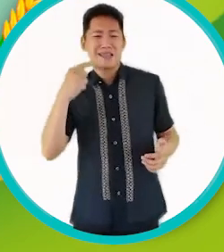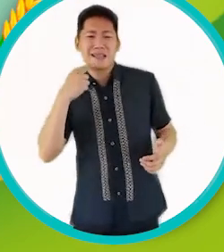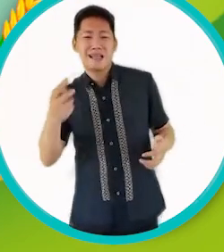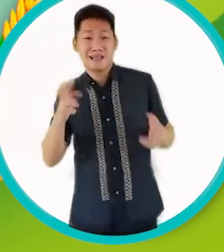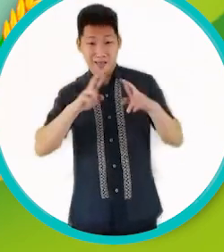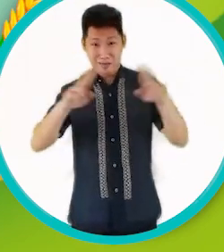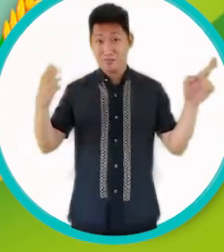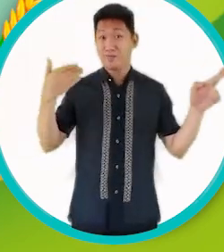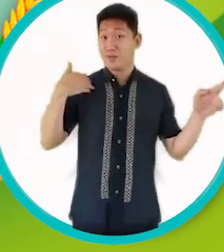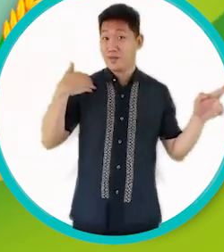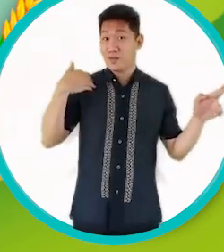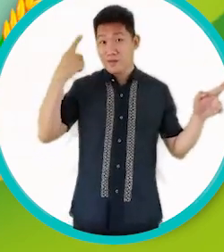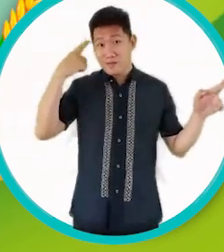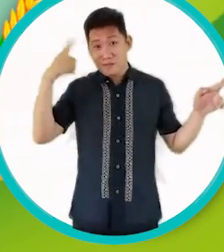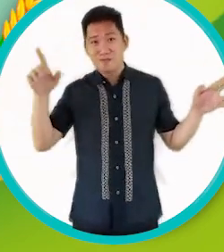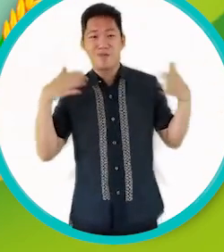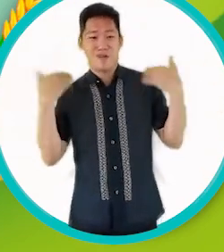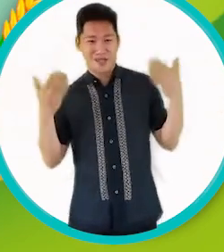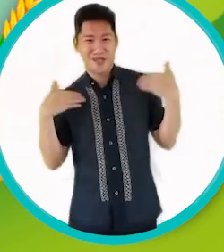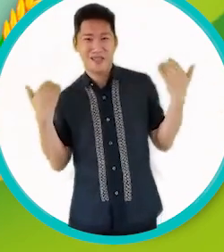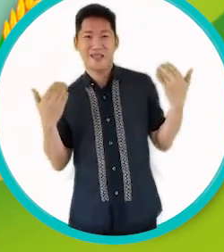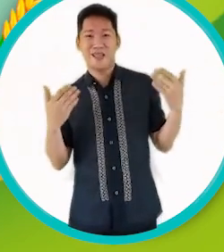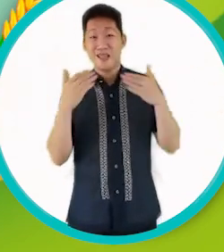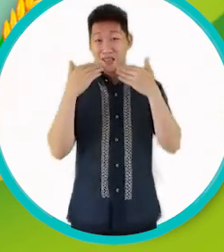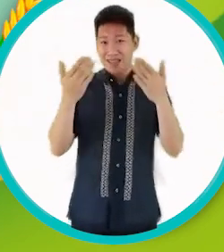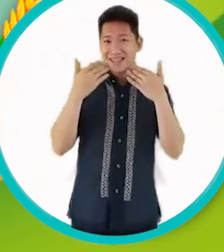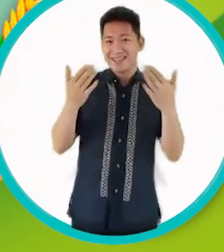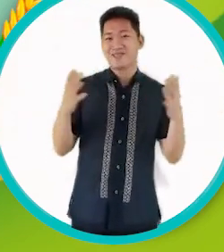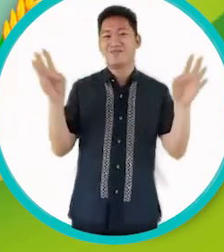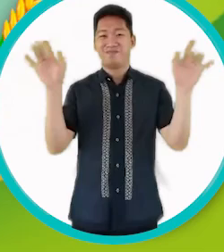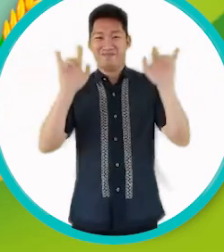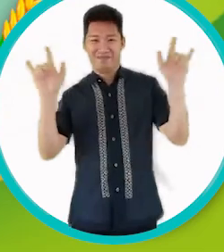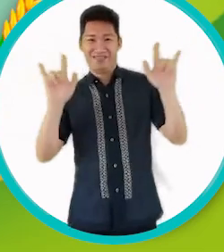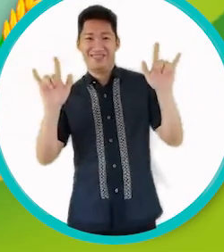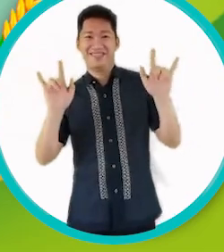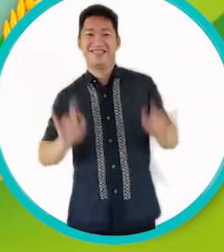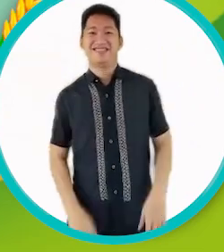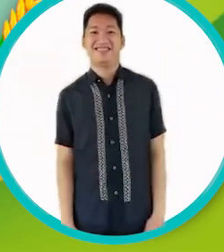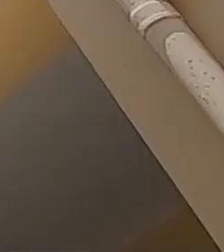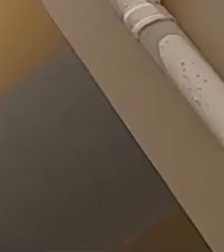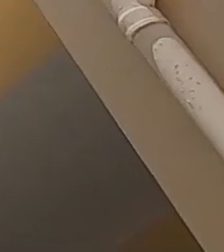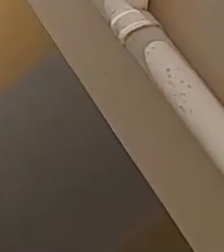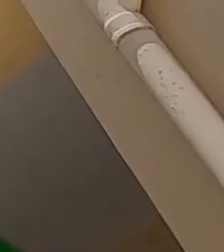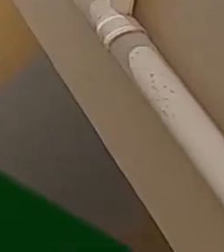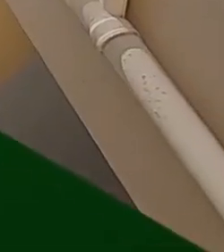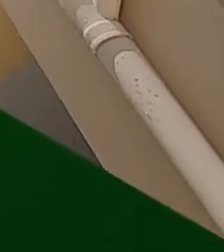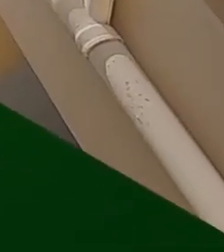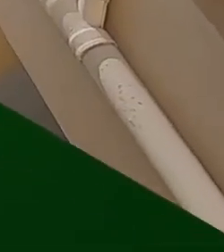Michelle saying, handa kami para sa kabataan. Thank you for watching!